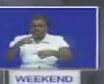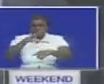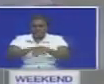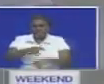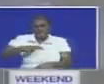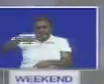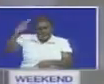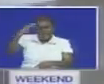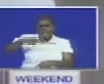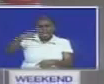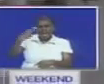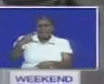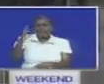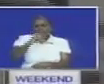high yield.